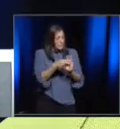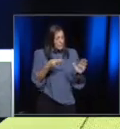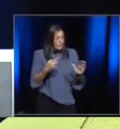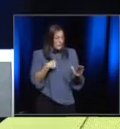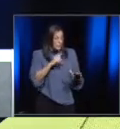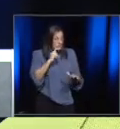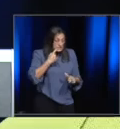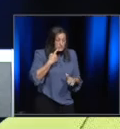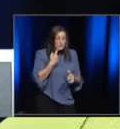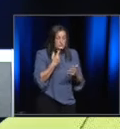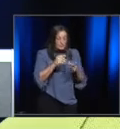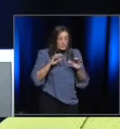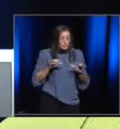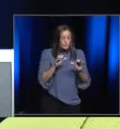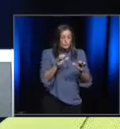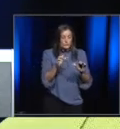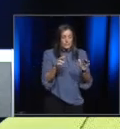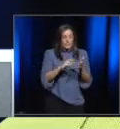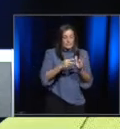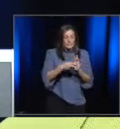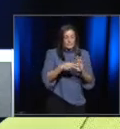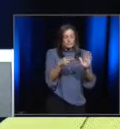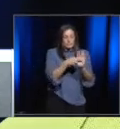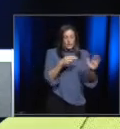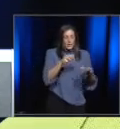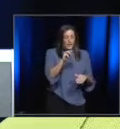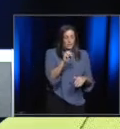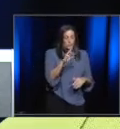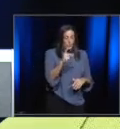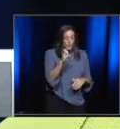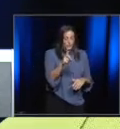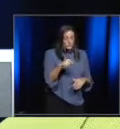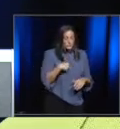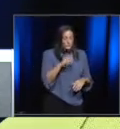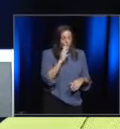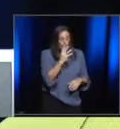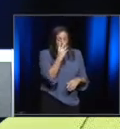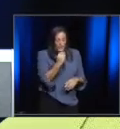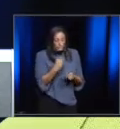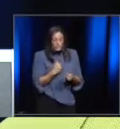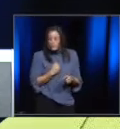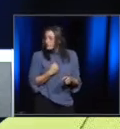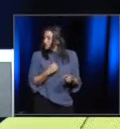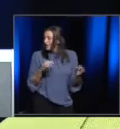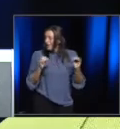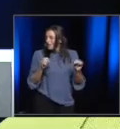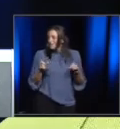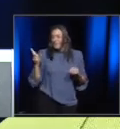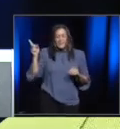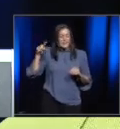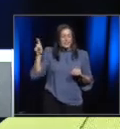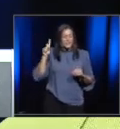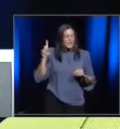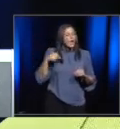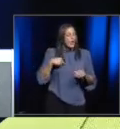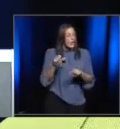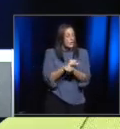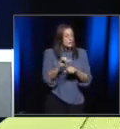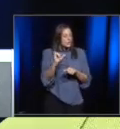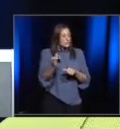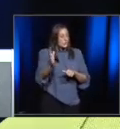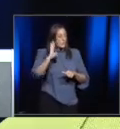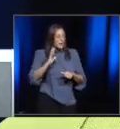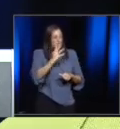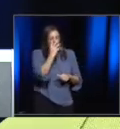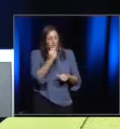seriously pushing the definition of marked here. I work on bottlenose, and none of these would probably make the cut in a bottlenose catalogue, but these are some